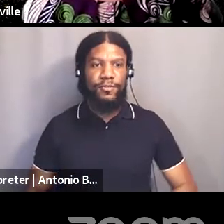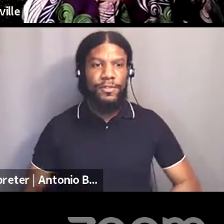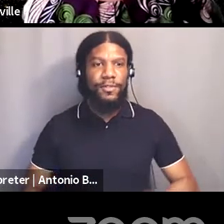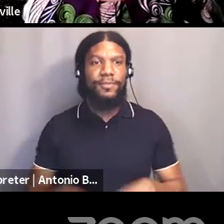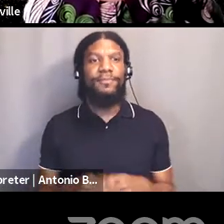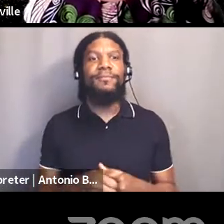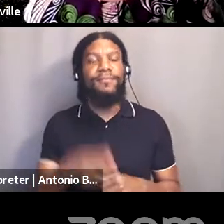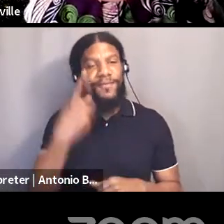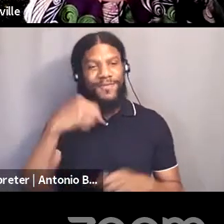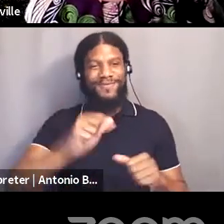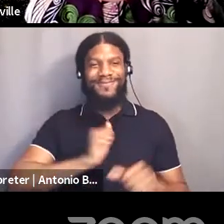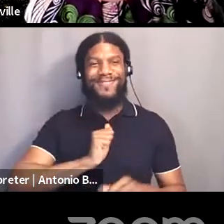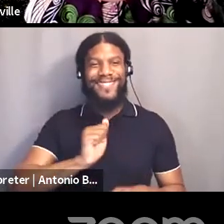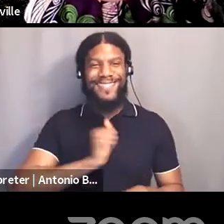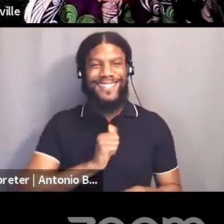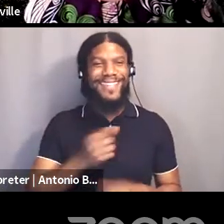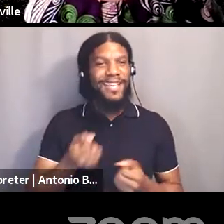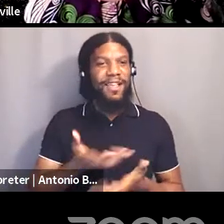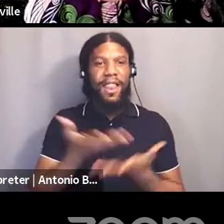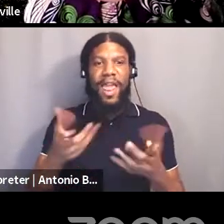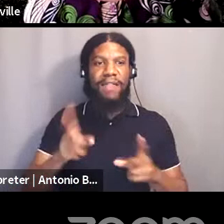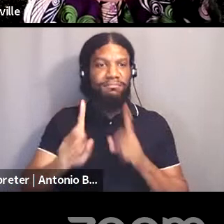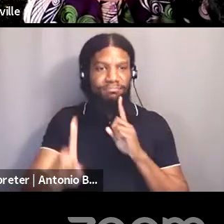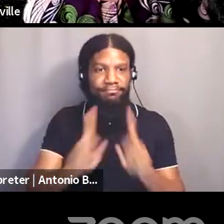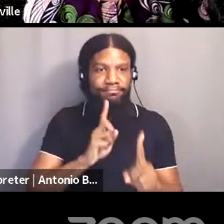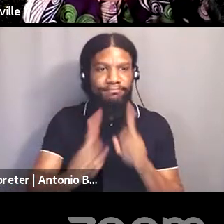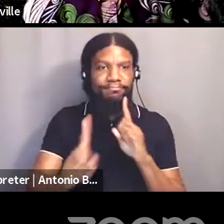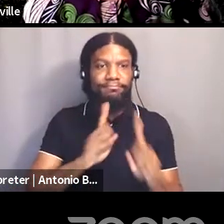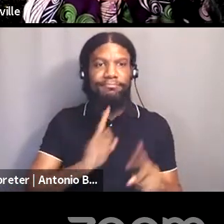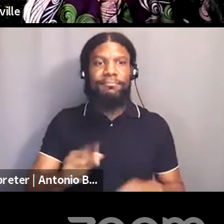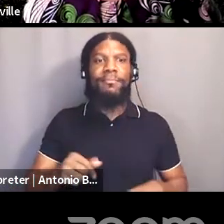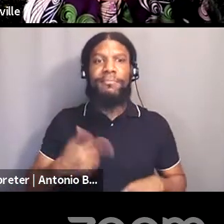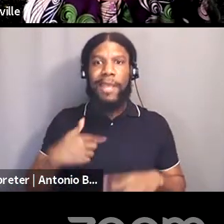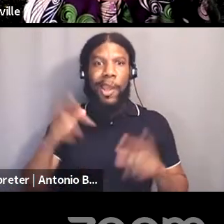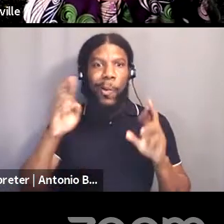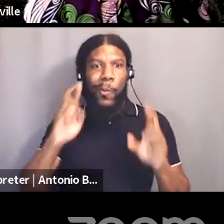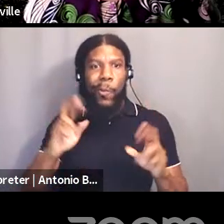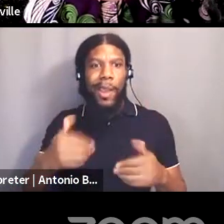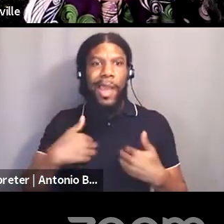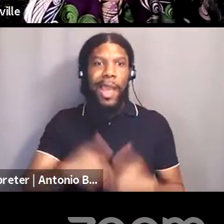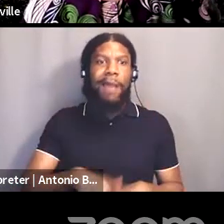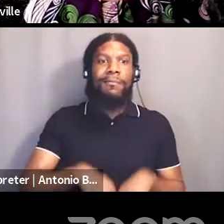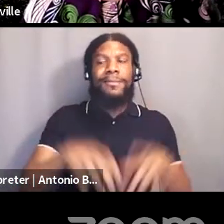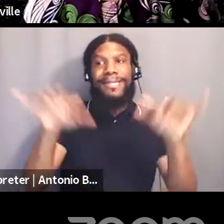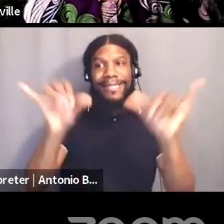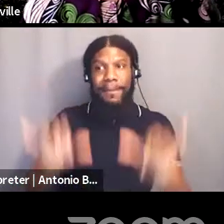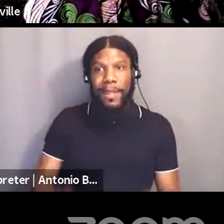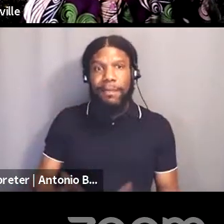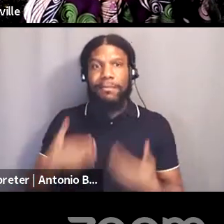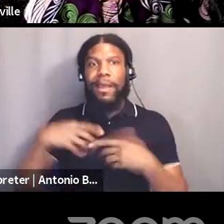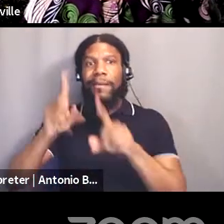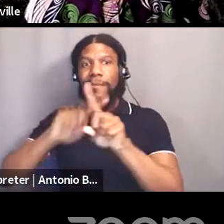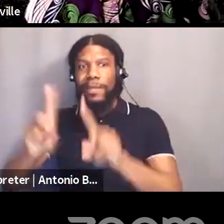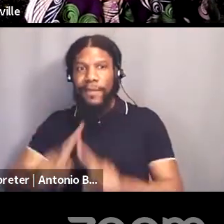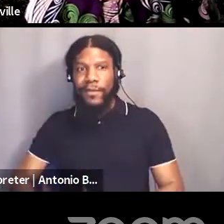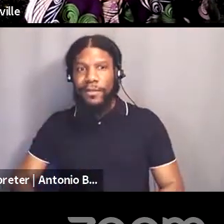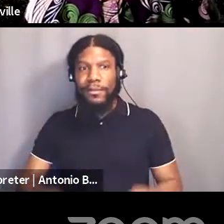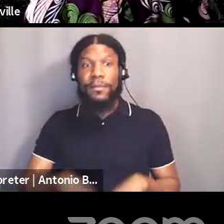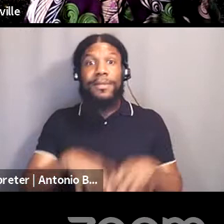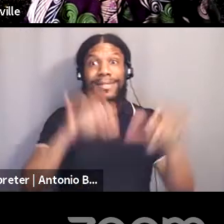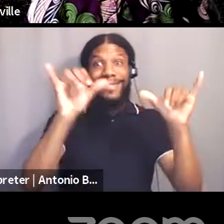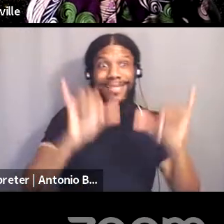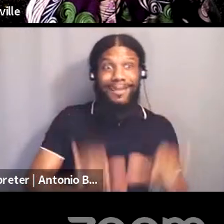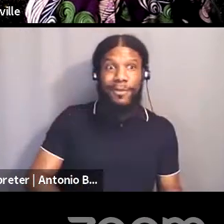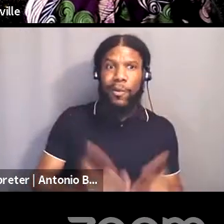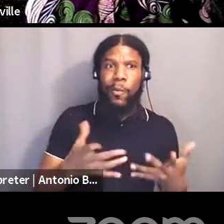I were hoping that there's similarities and then there's differences. And the similarities are both in strengths